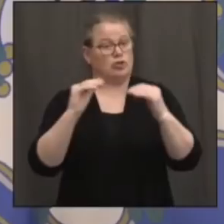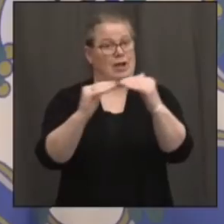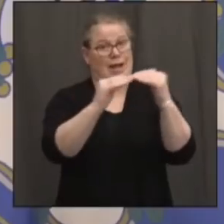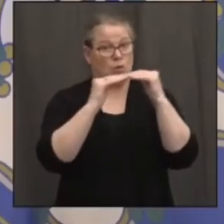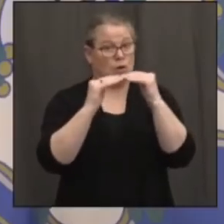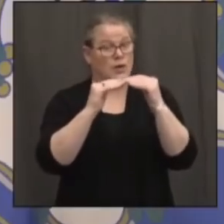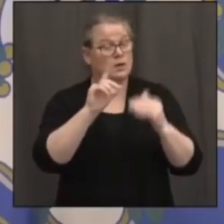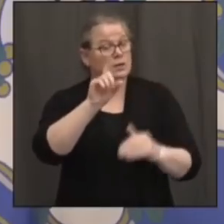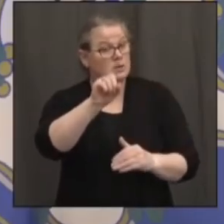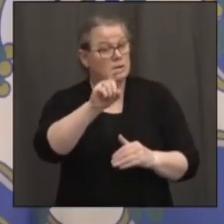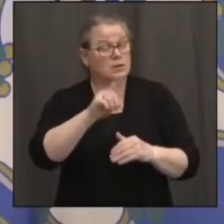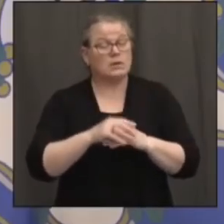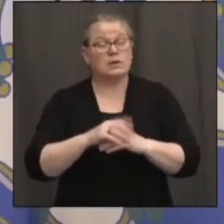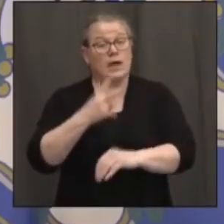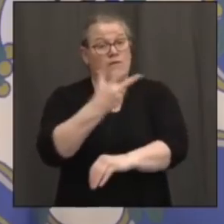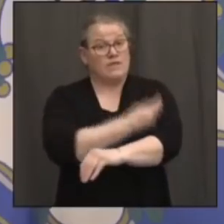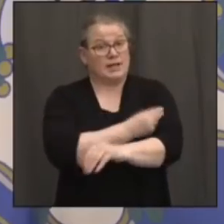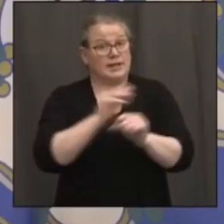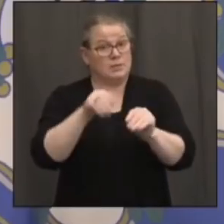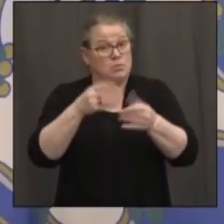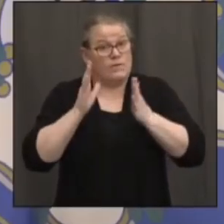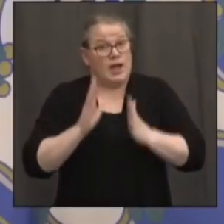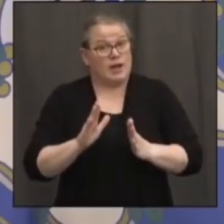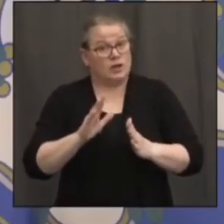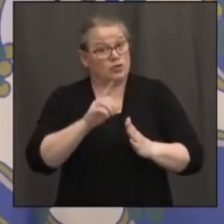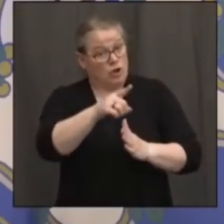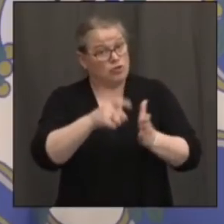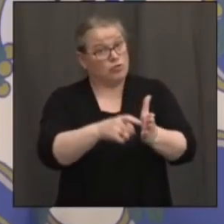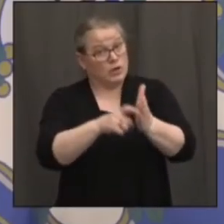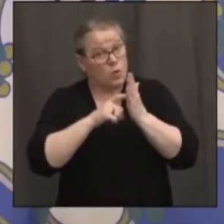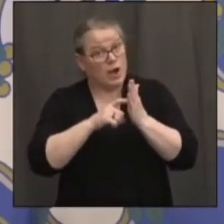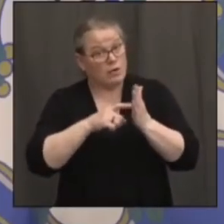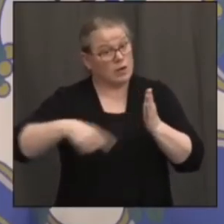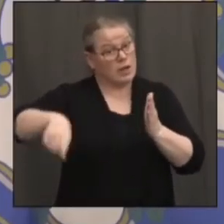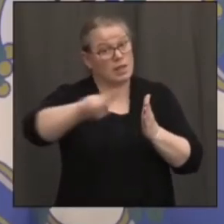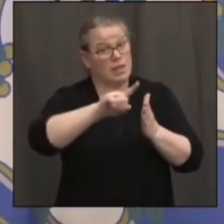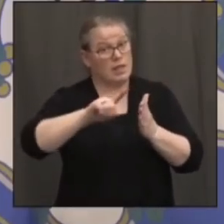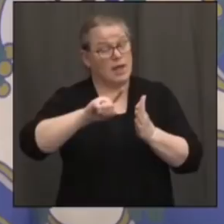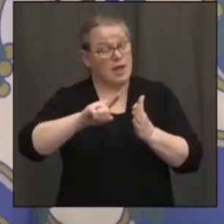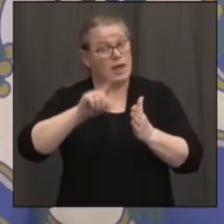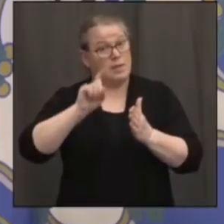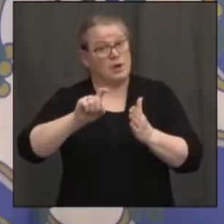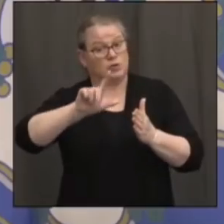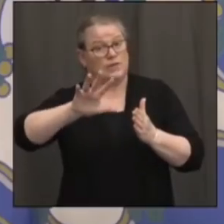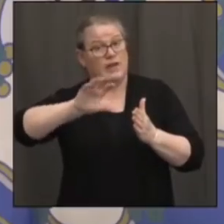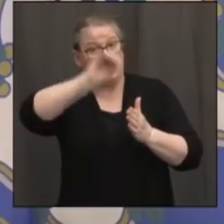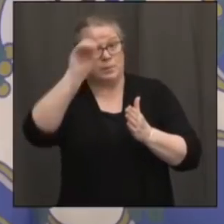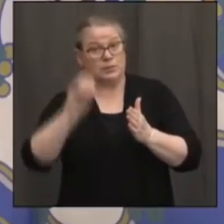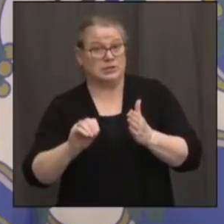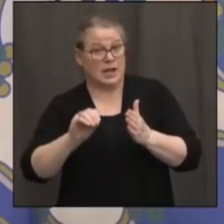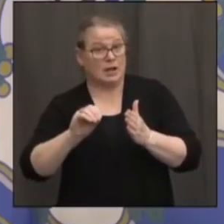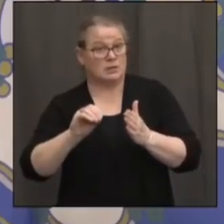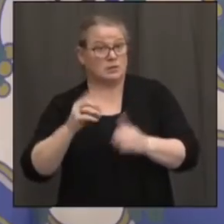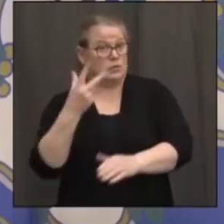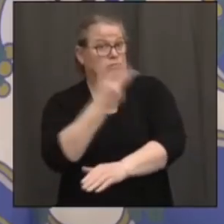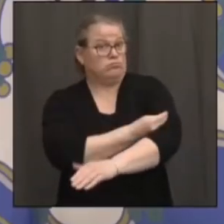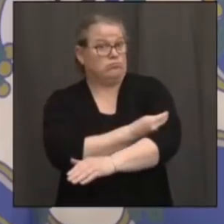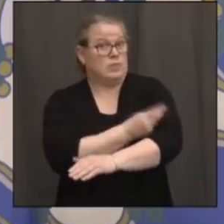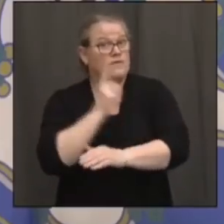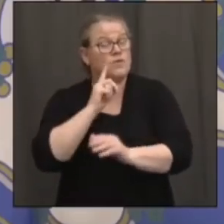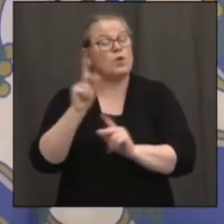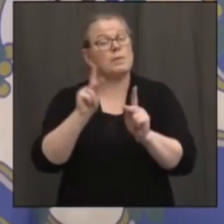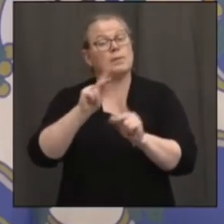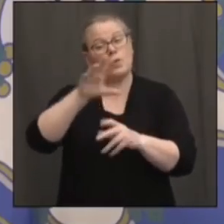that vaccine providers administer 25% of vaccines to residents of these priority zip codes, or is that just a